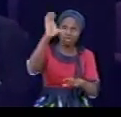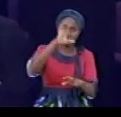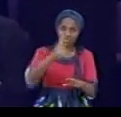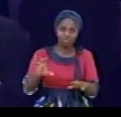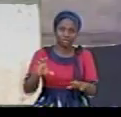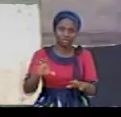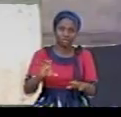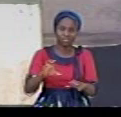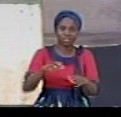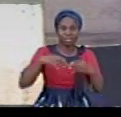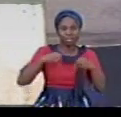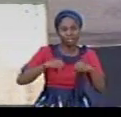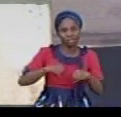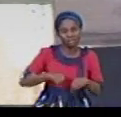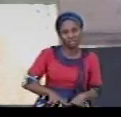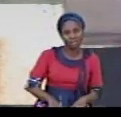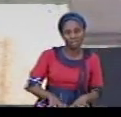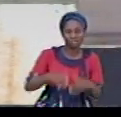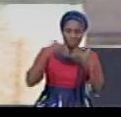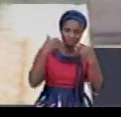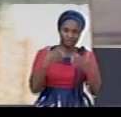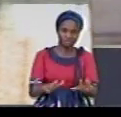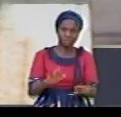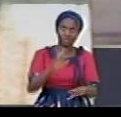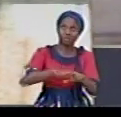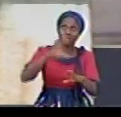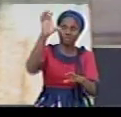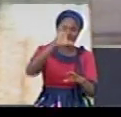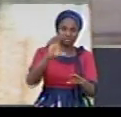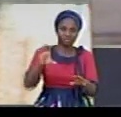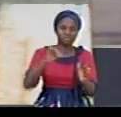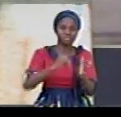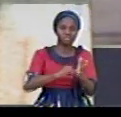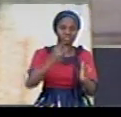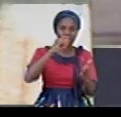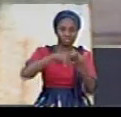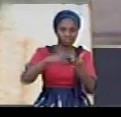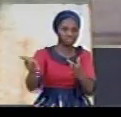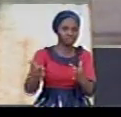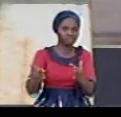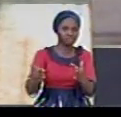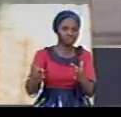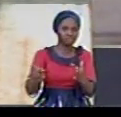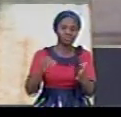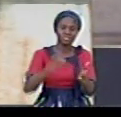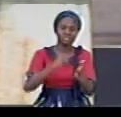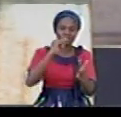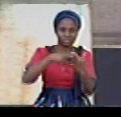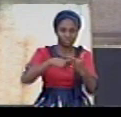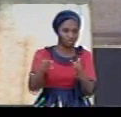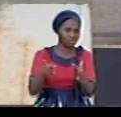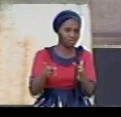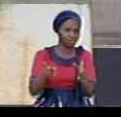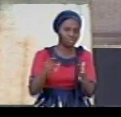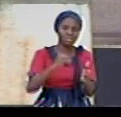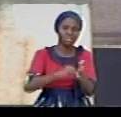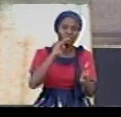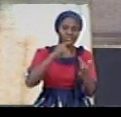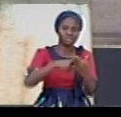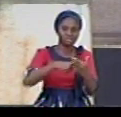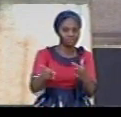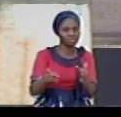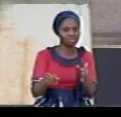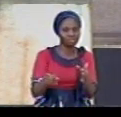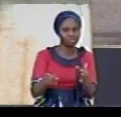finished on the cross of Calvary. It's gone. It's gone. It's